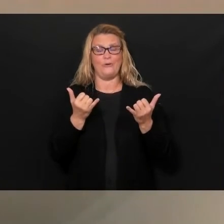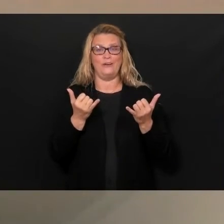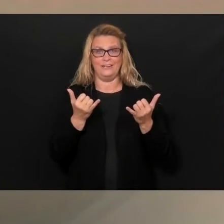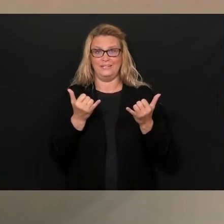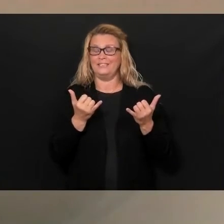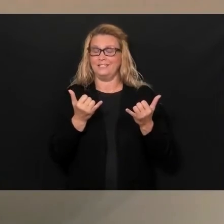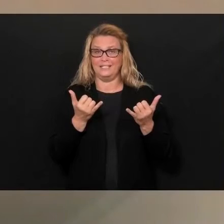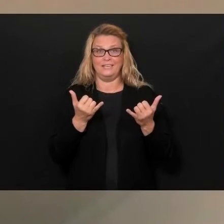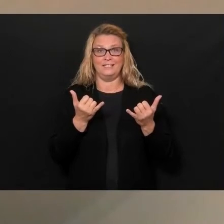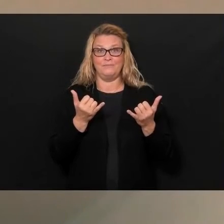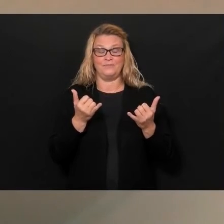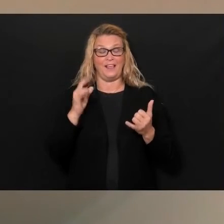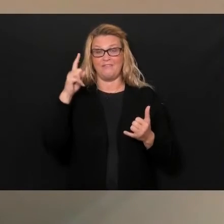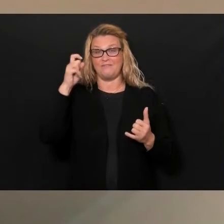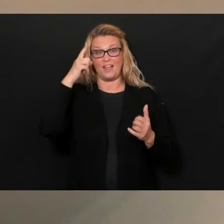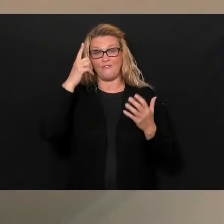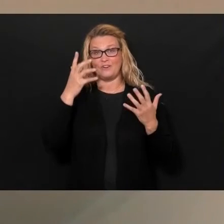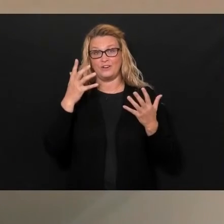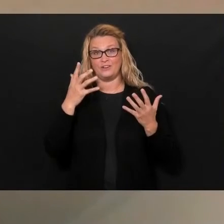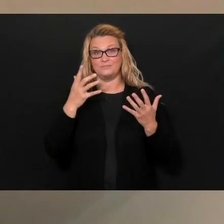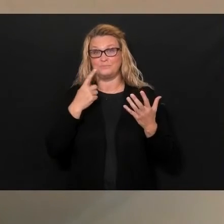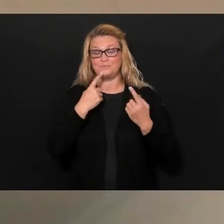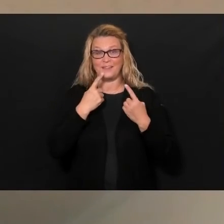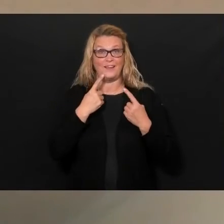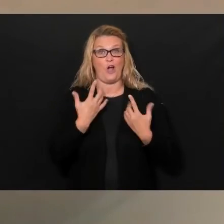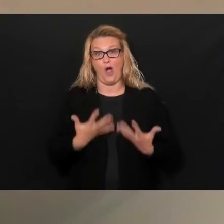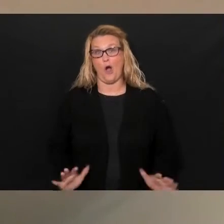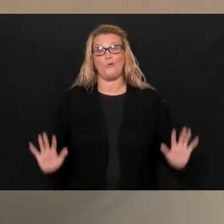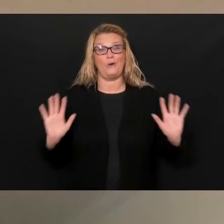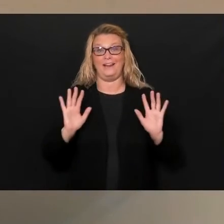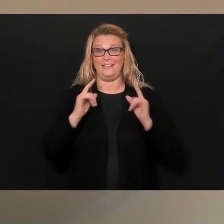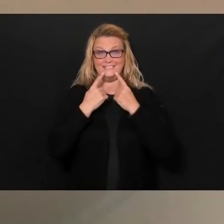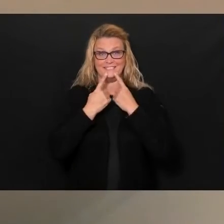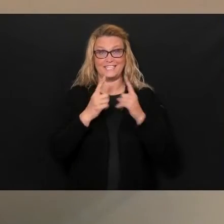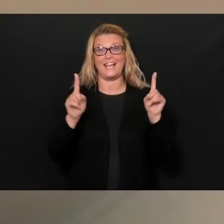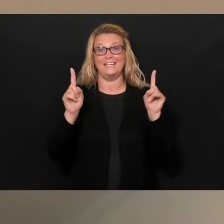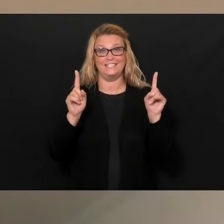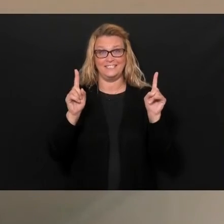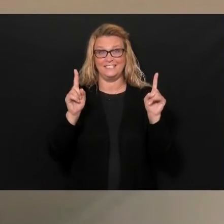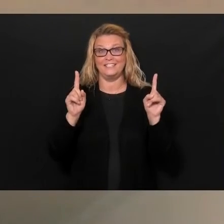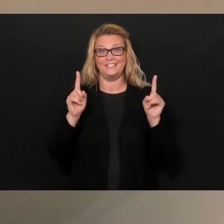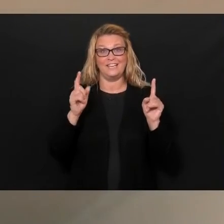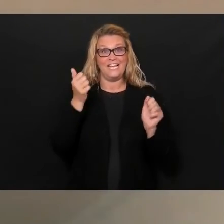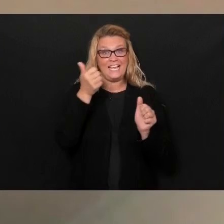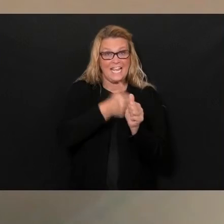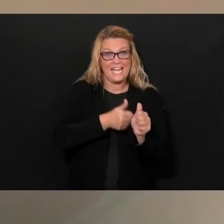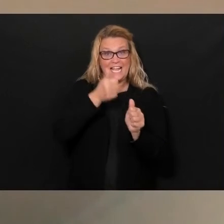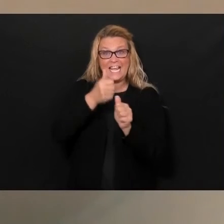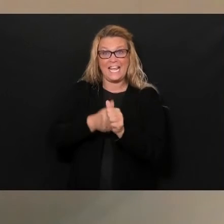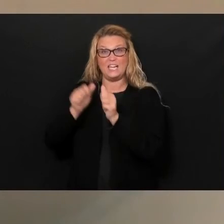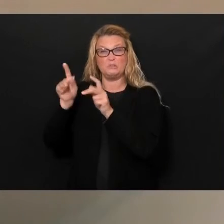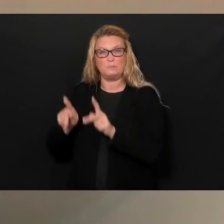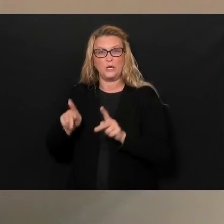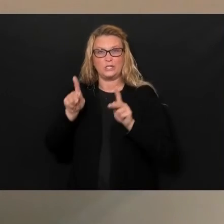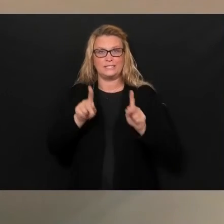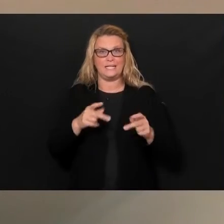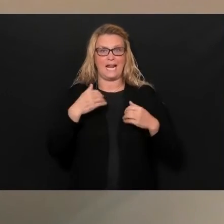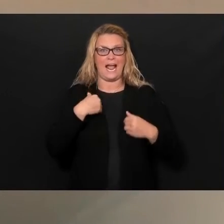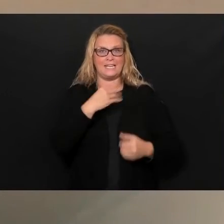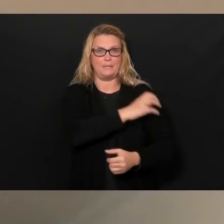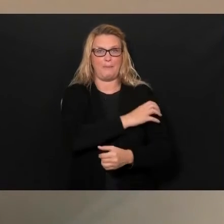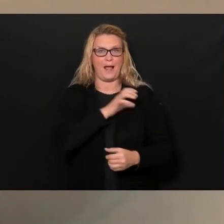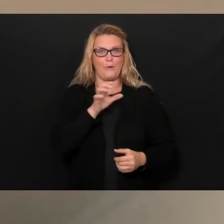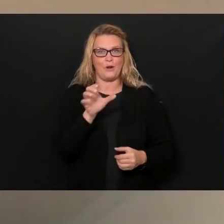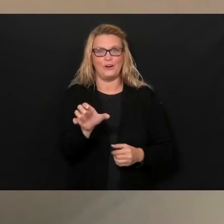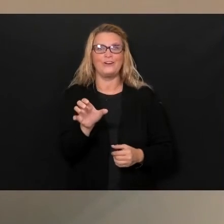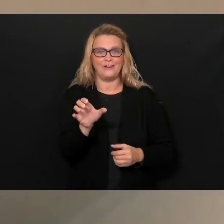the key that the governor has said, and I'll just reinforce and then I'll be done, is that each one of us has the power to put on those